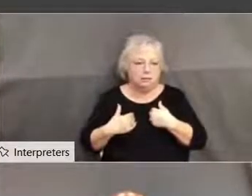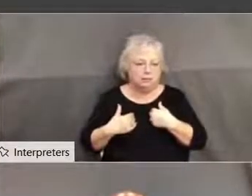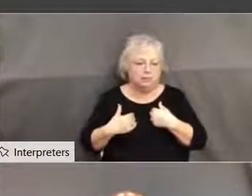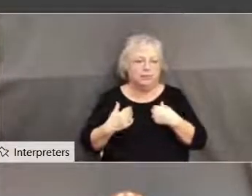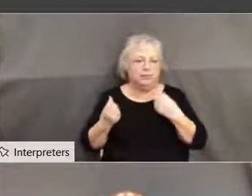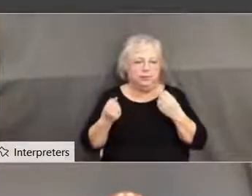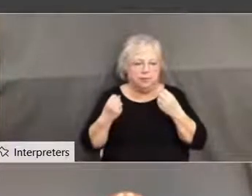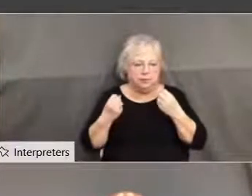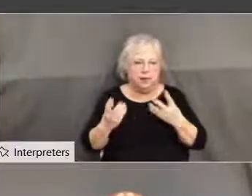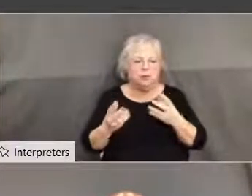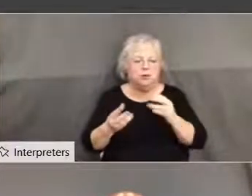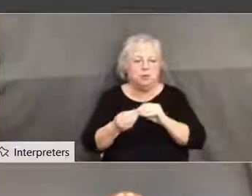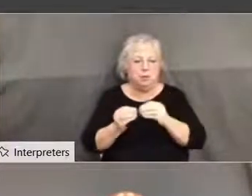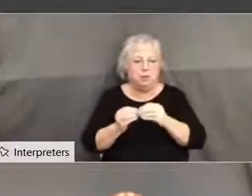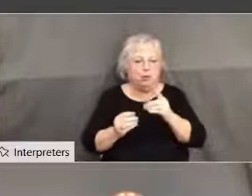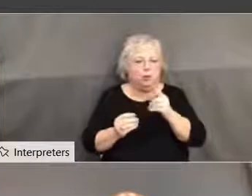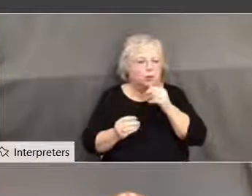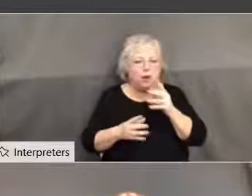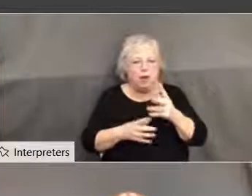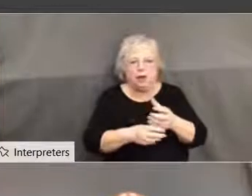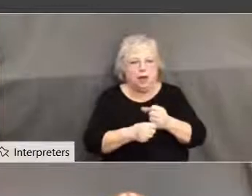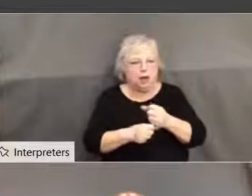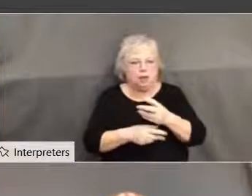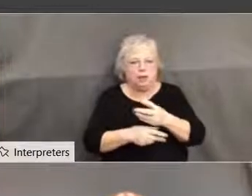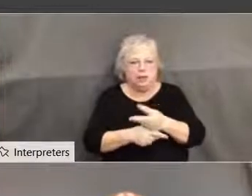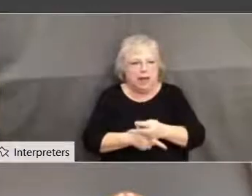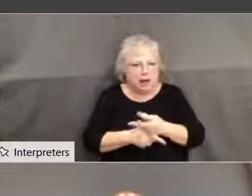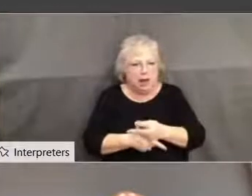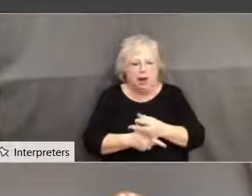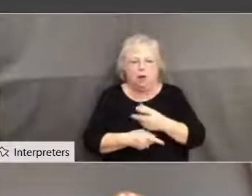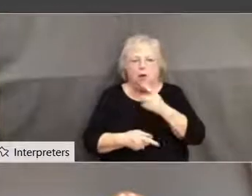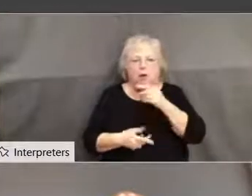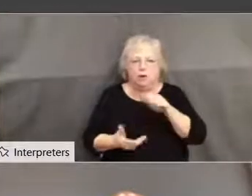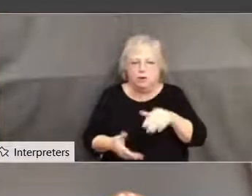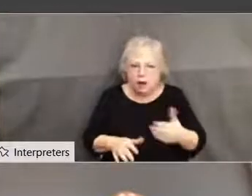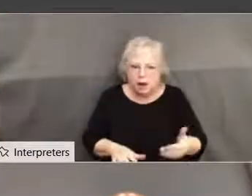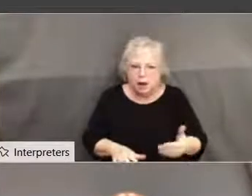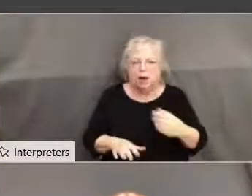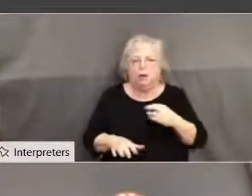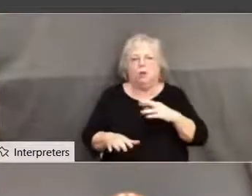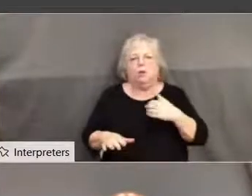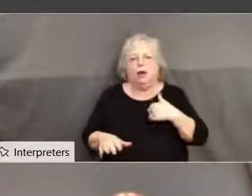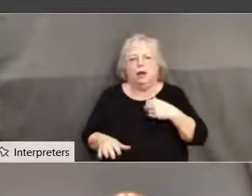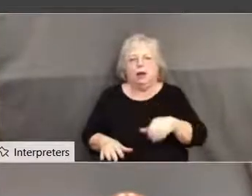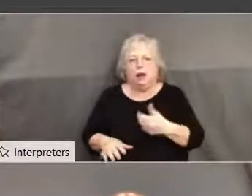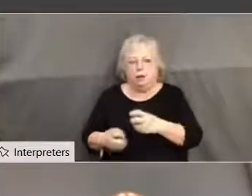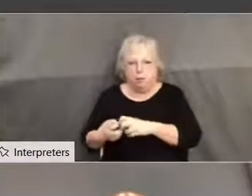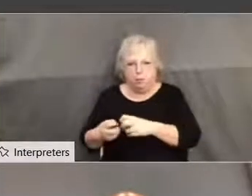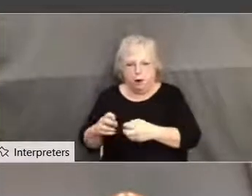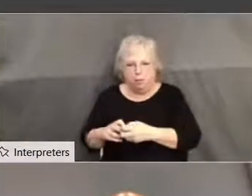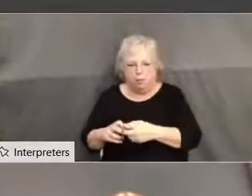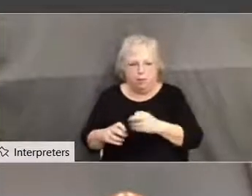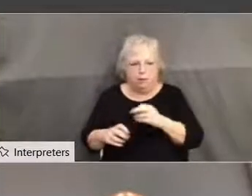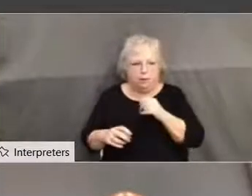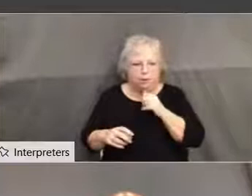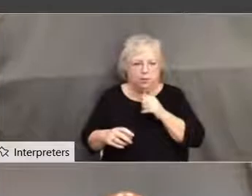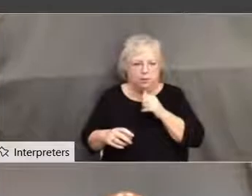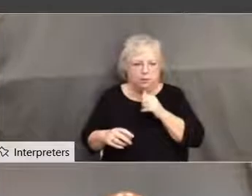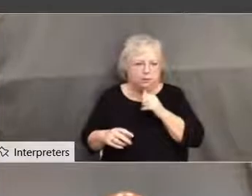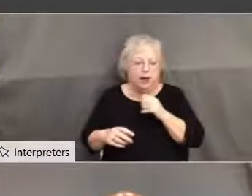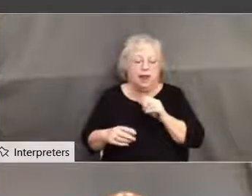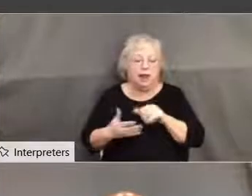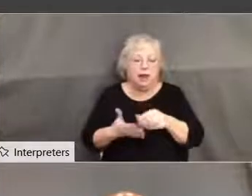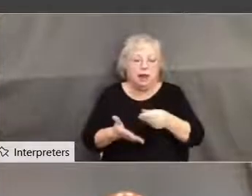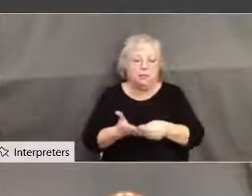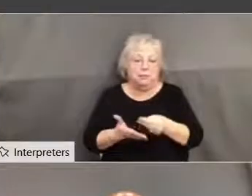have not had care, who have either died or have some other problem, so they're not, it's not available to them. So that money